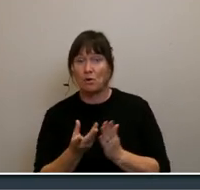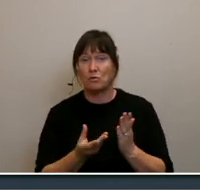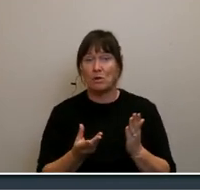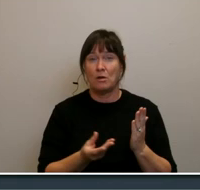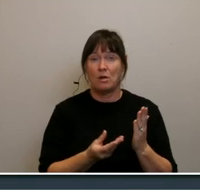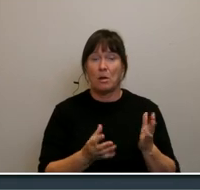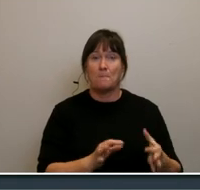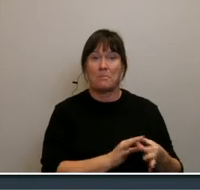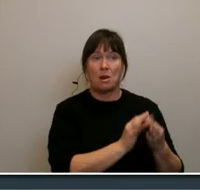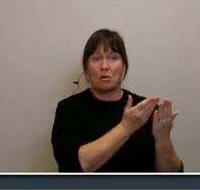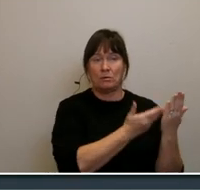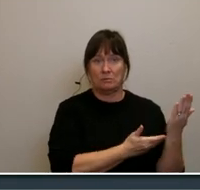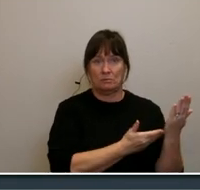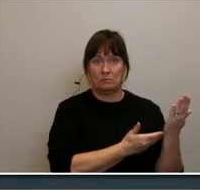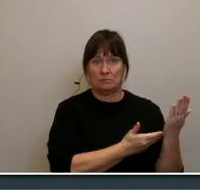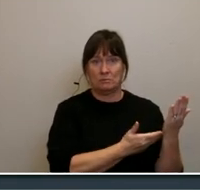with our other major cities.